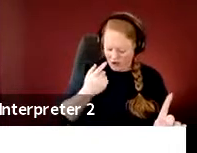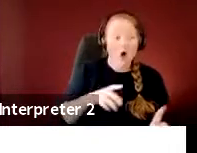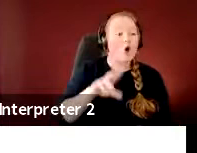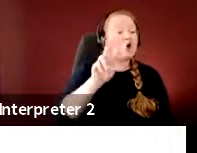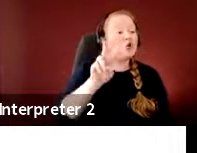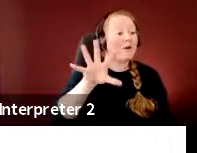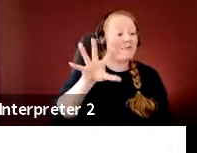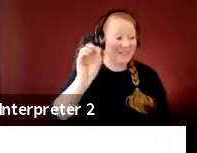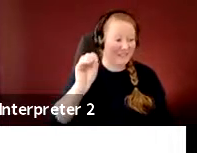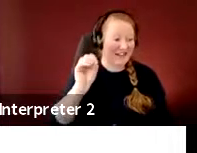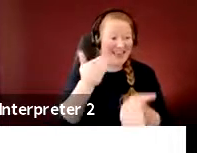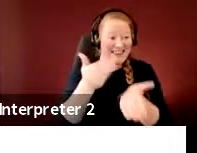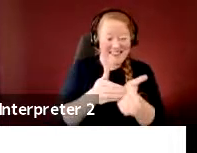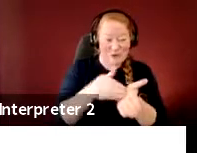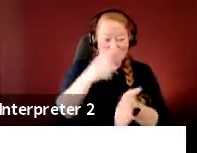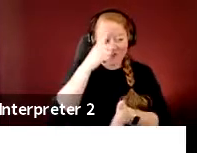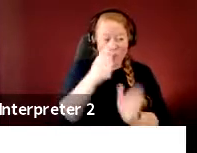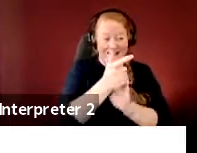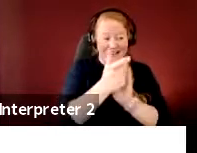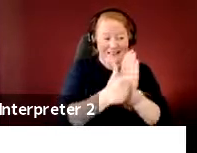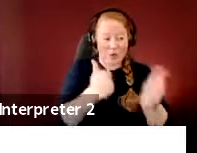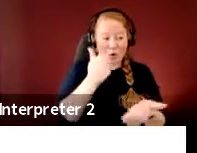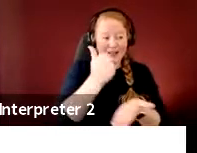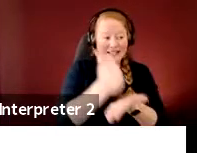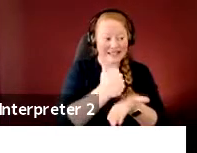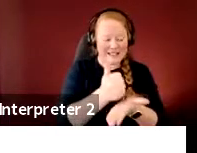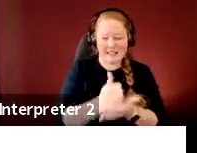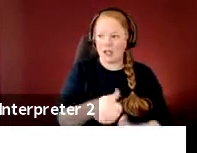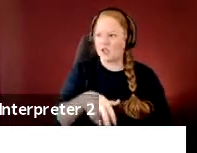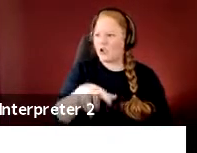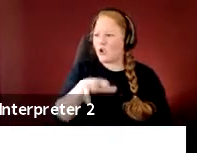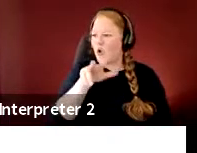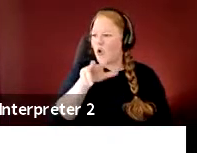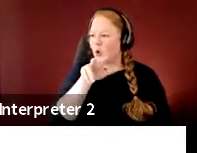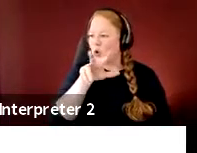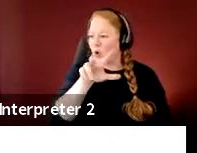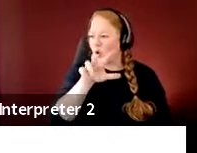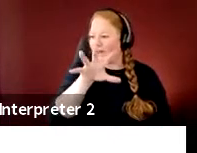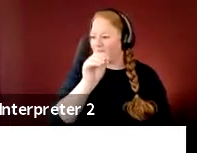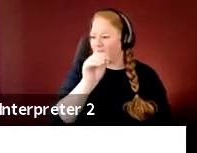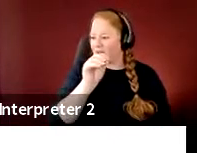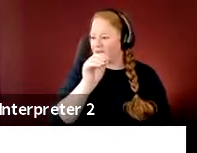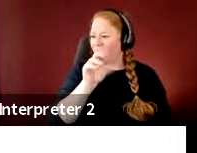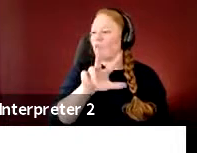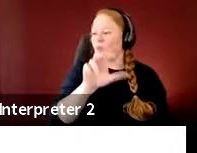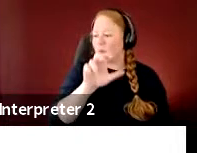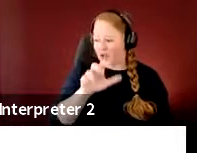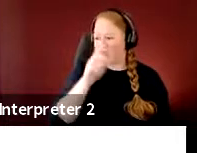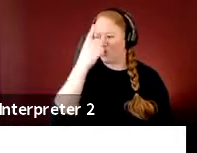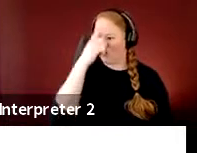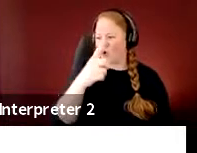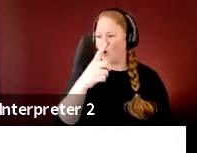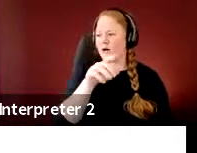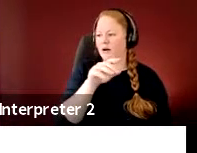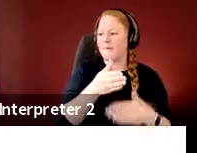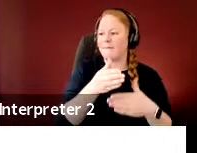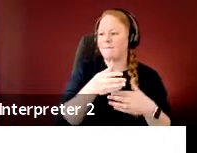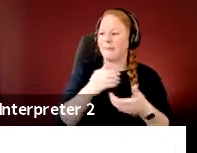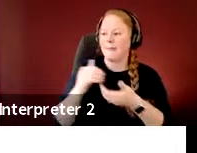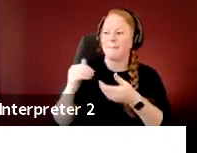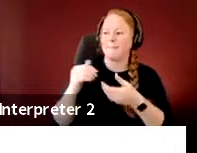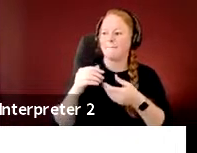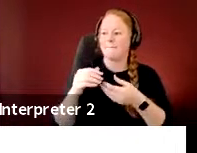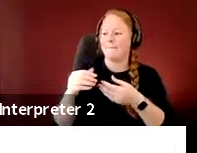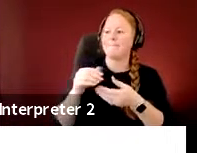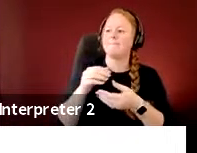$250,000 for legal assistance, $300,000 for mediation, and $1 million for in the contingency category, which brings us to a grand total of